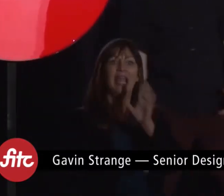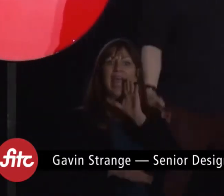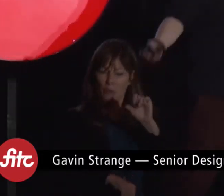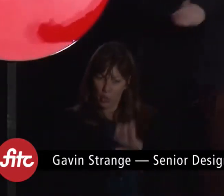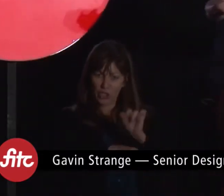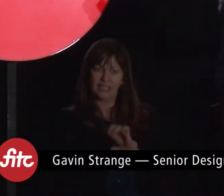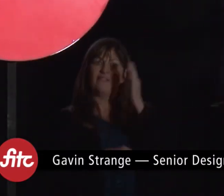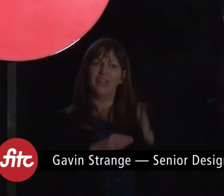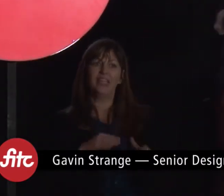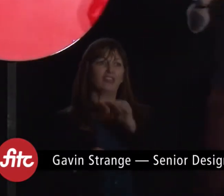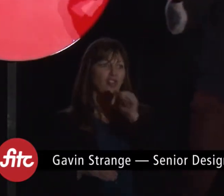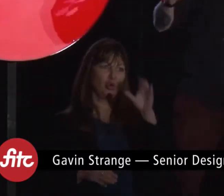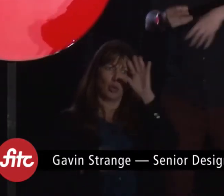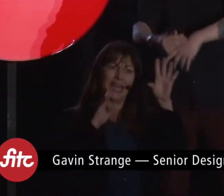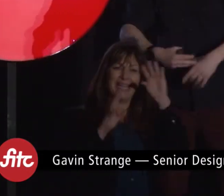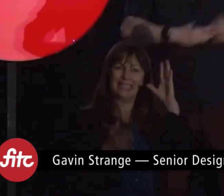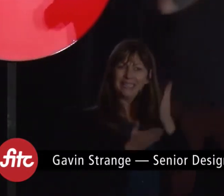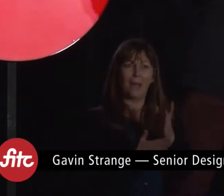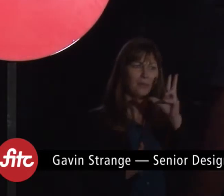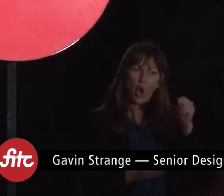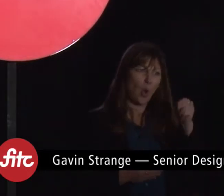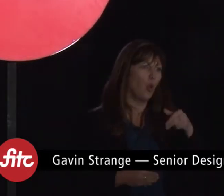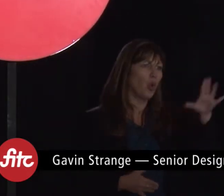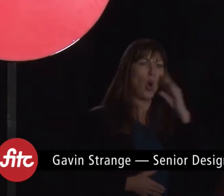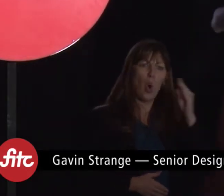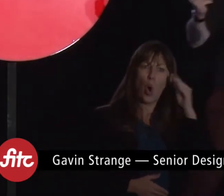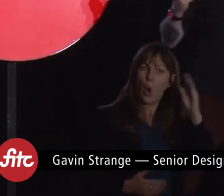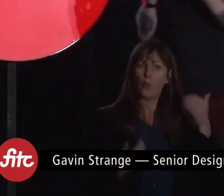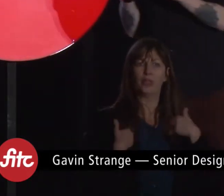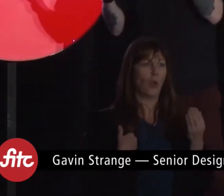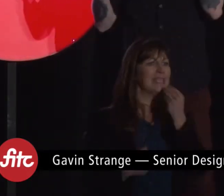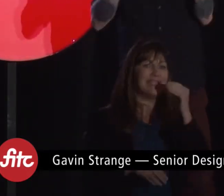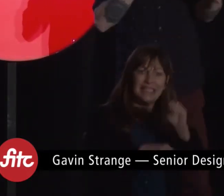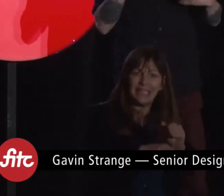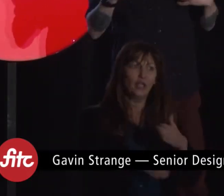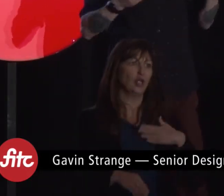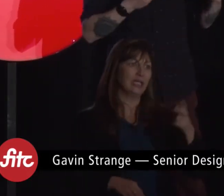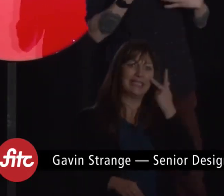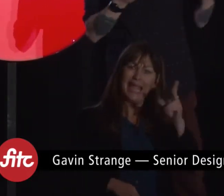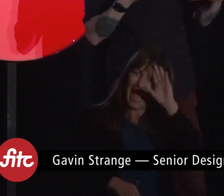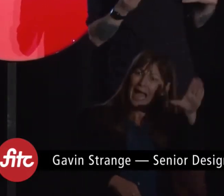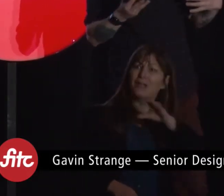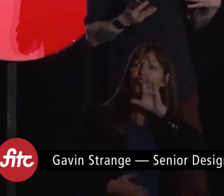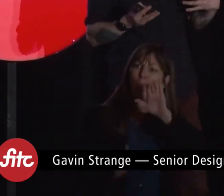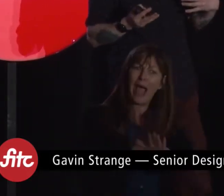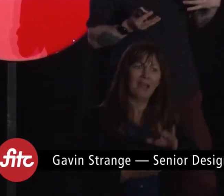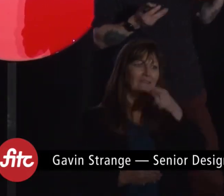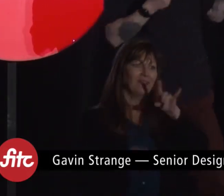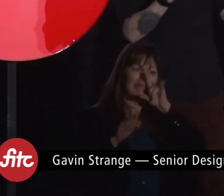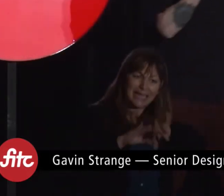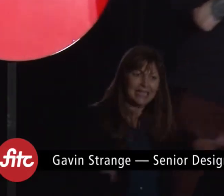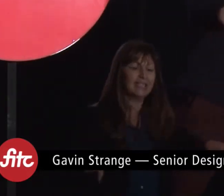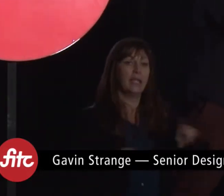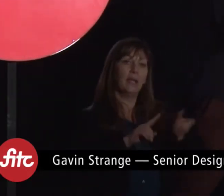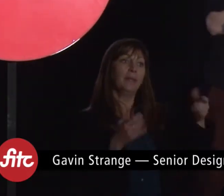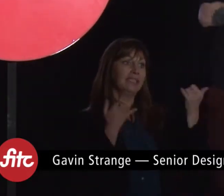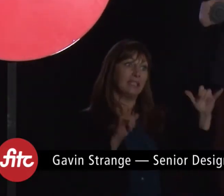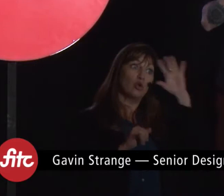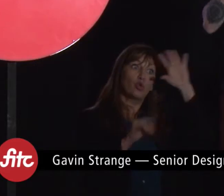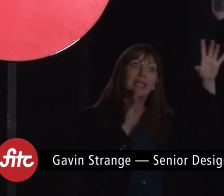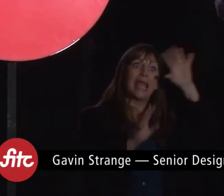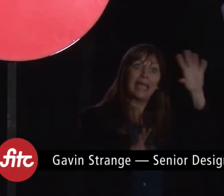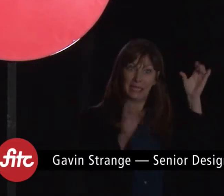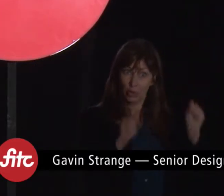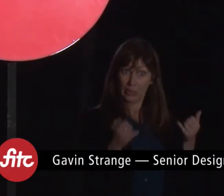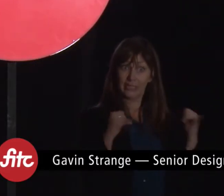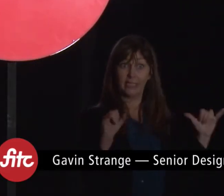bit of food, say hello to your loved ones, and then go make something. Make something with them. Go and, like, there is still plenty, plenty of time to try and